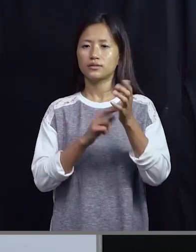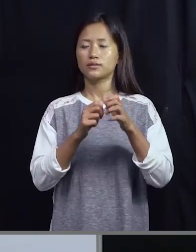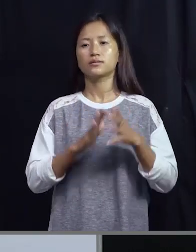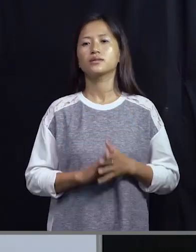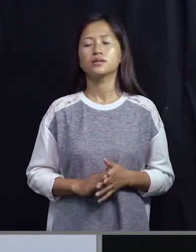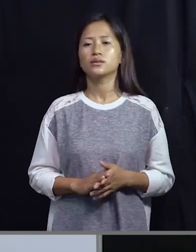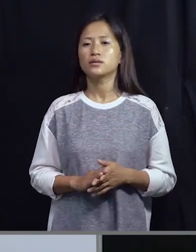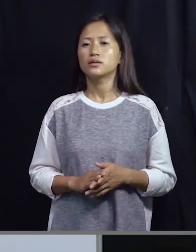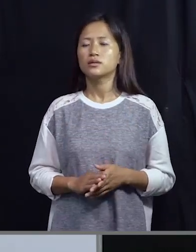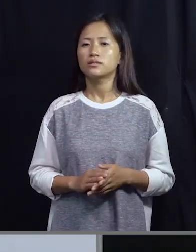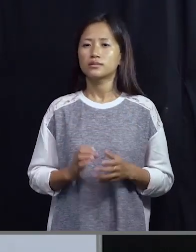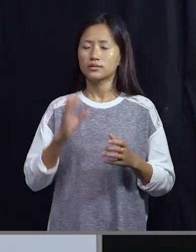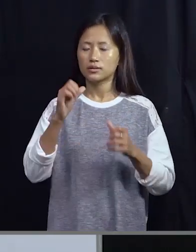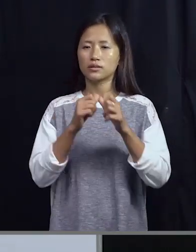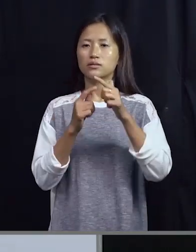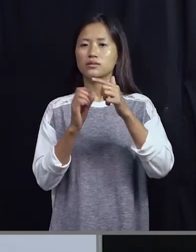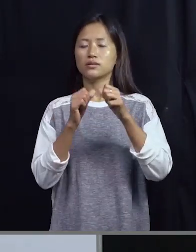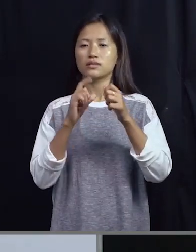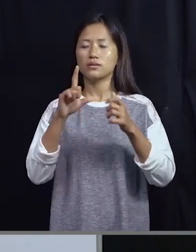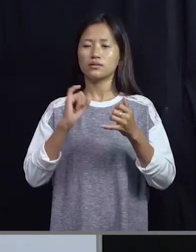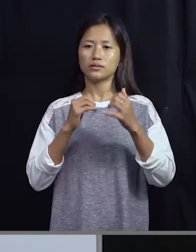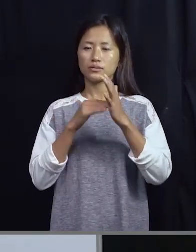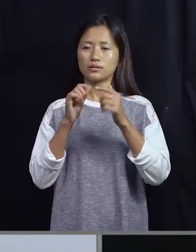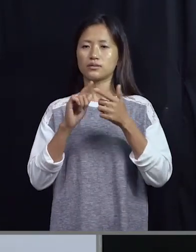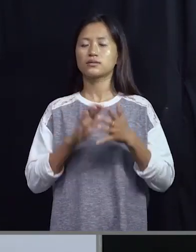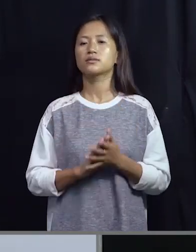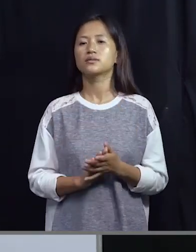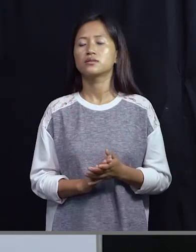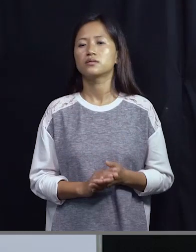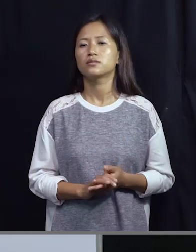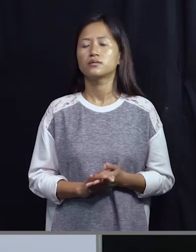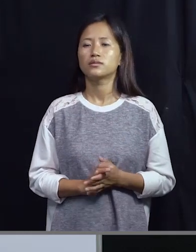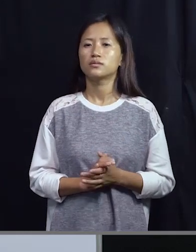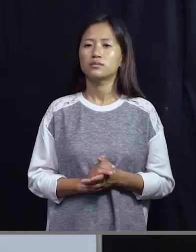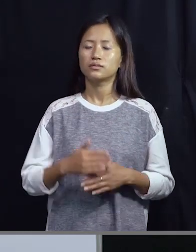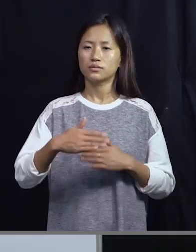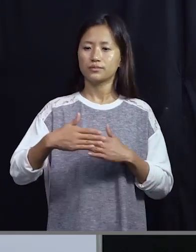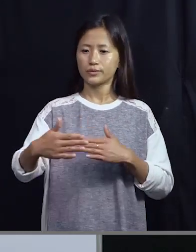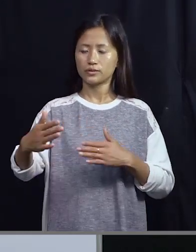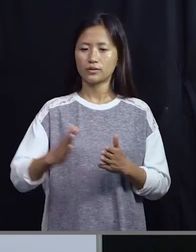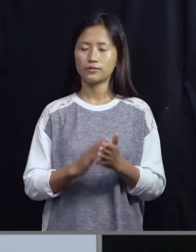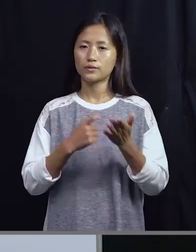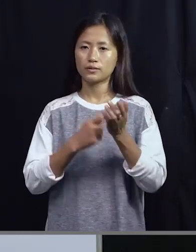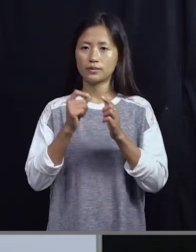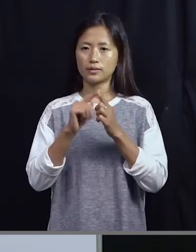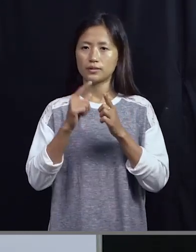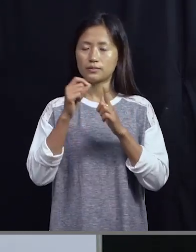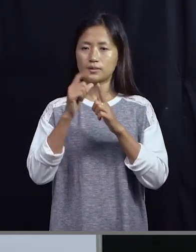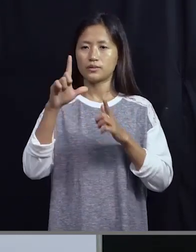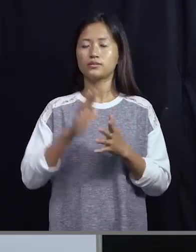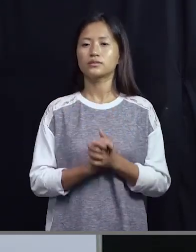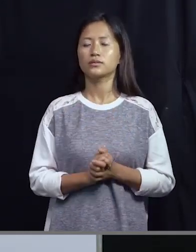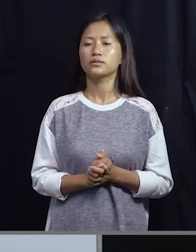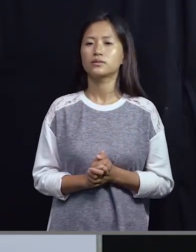semi-conservatively, and it is catalyzed by the enzyme DNA polymerase. So once now the process of replication is completed,